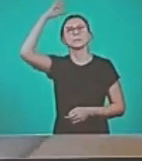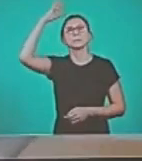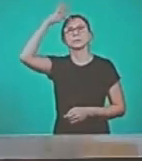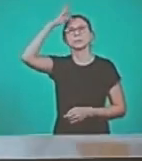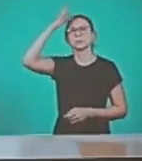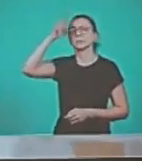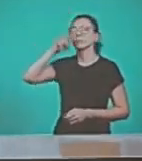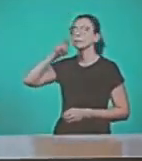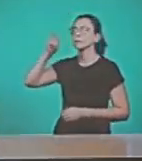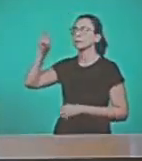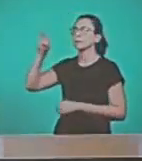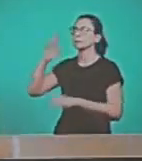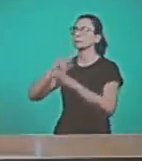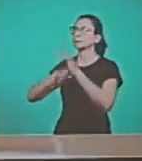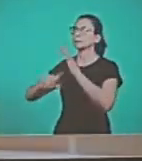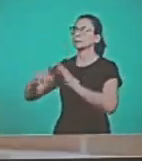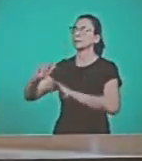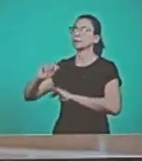In eternity,